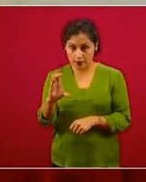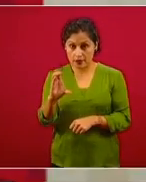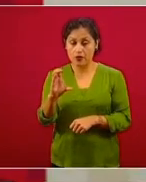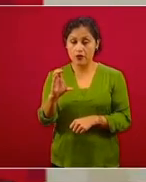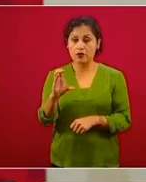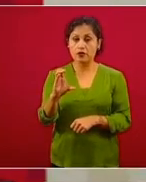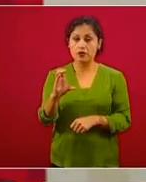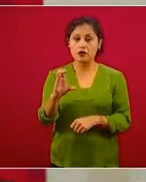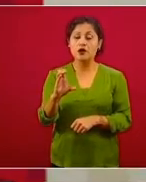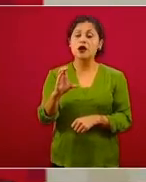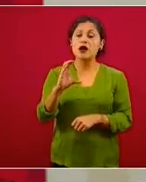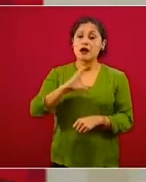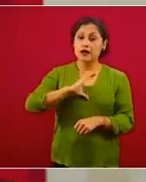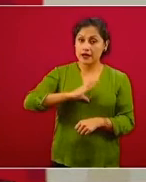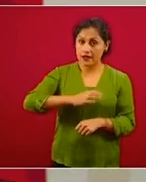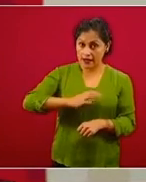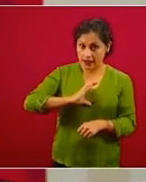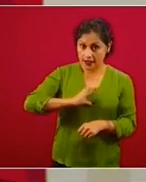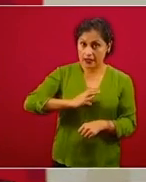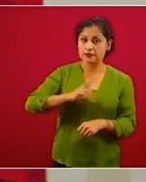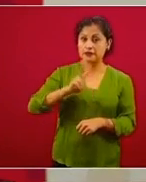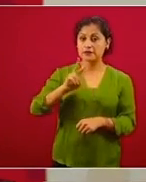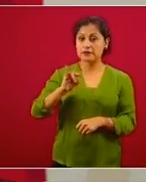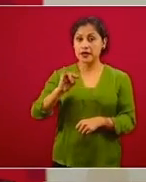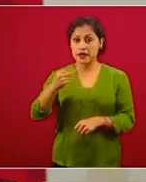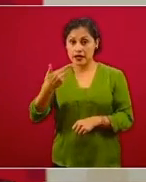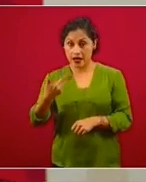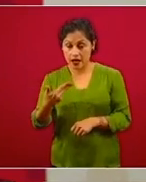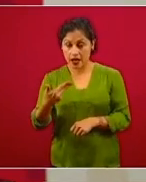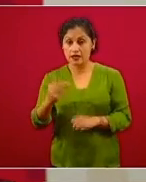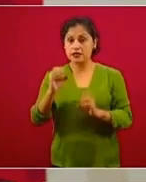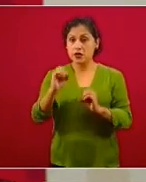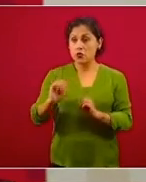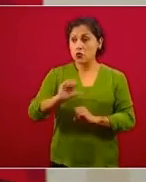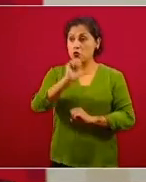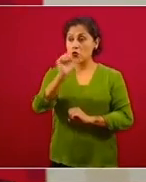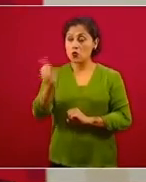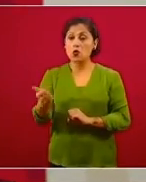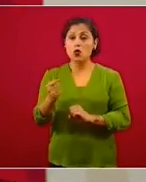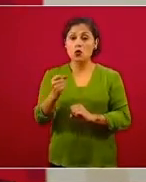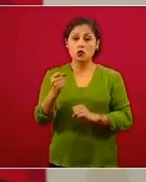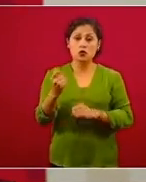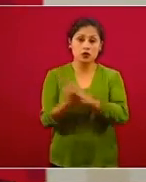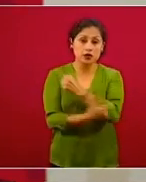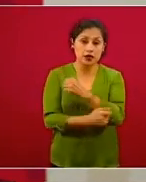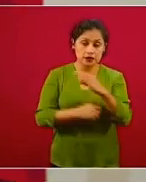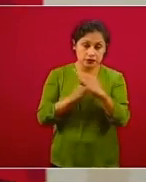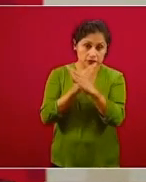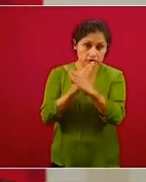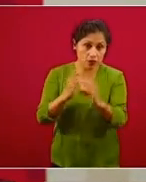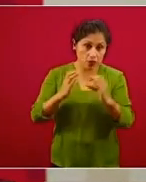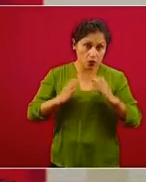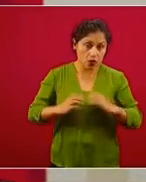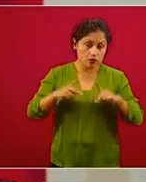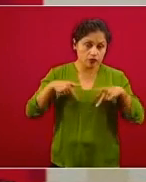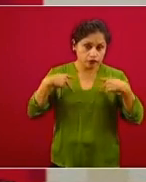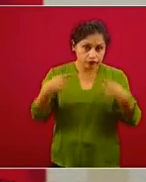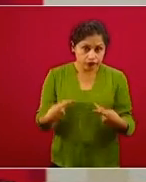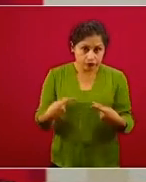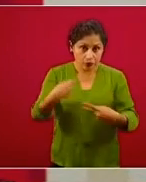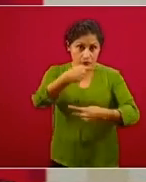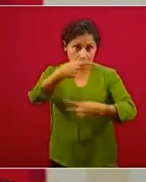problems, cancer, HIV, or they have immunosuppression, these people are at the highest